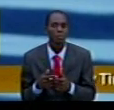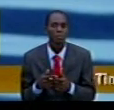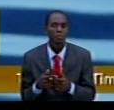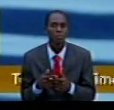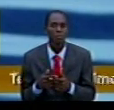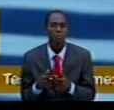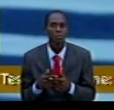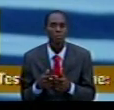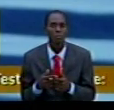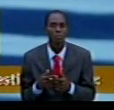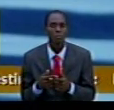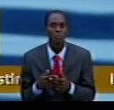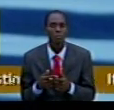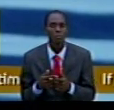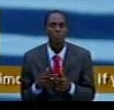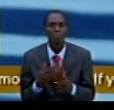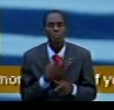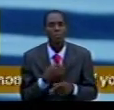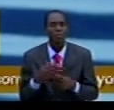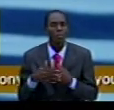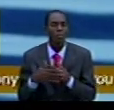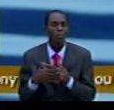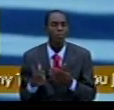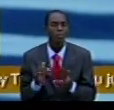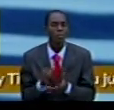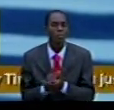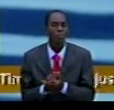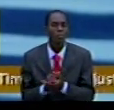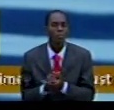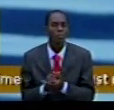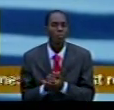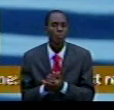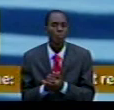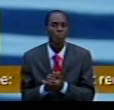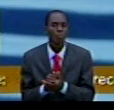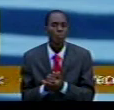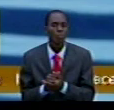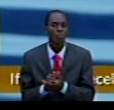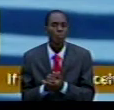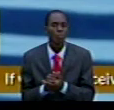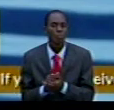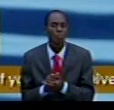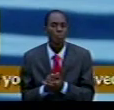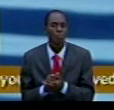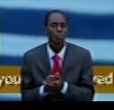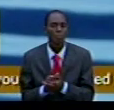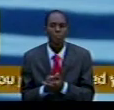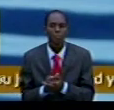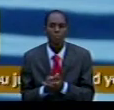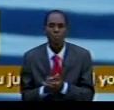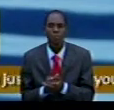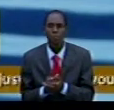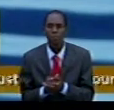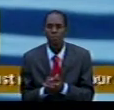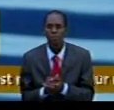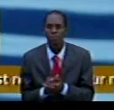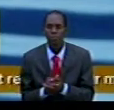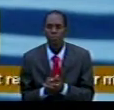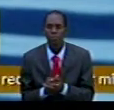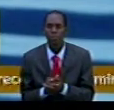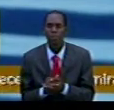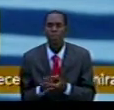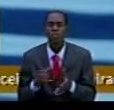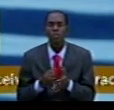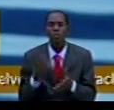it will go. And after that, I found out that I couldn't, it was as if I was